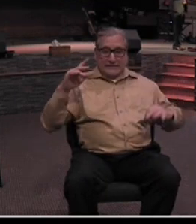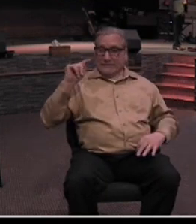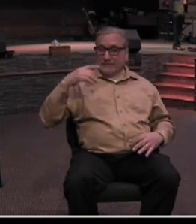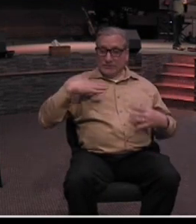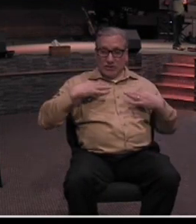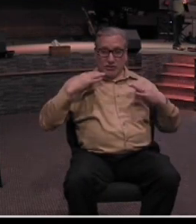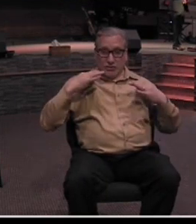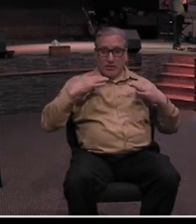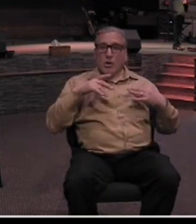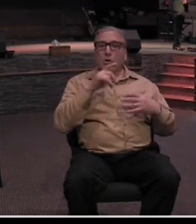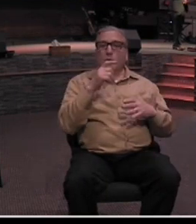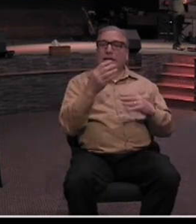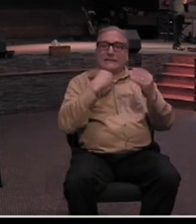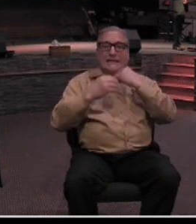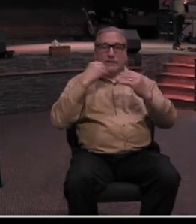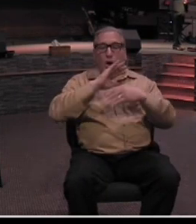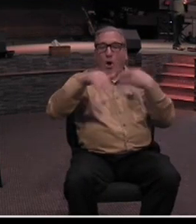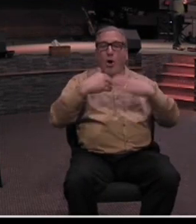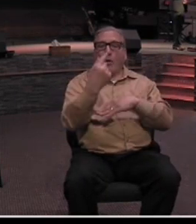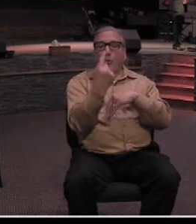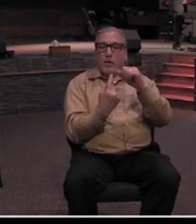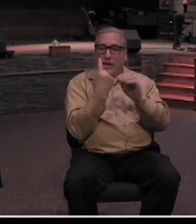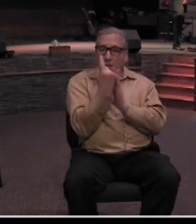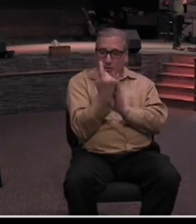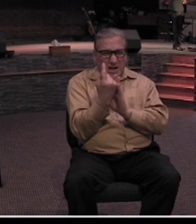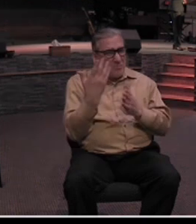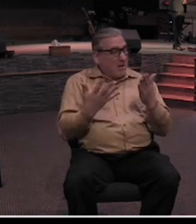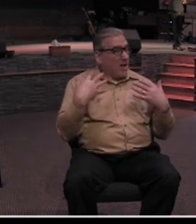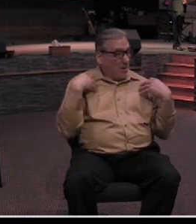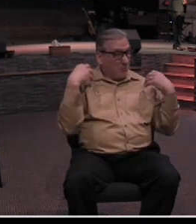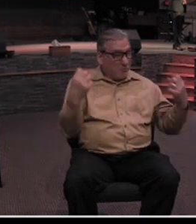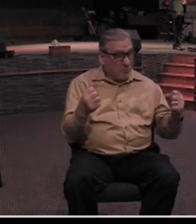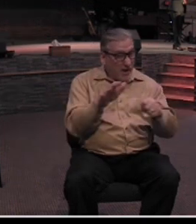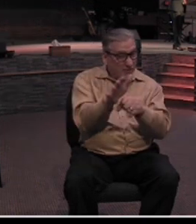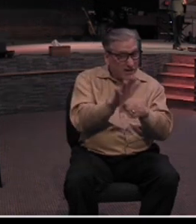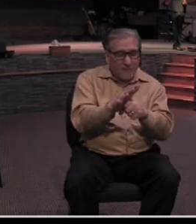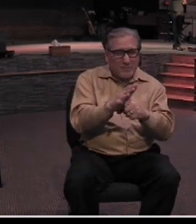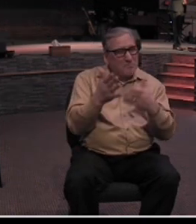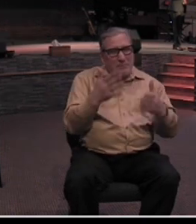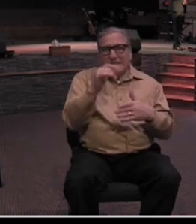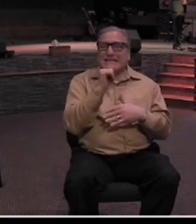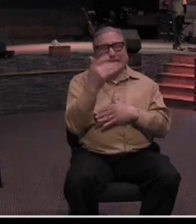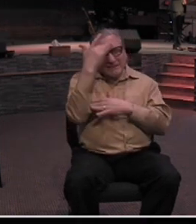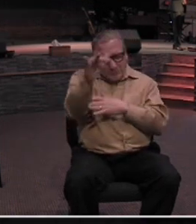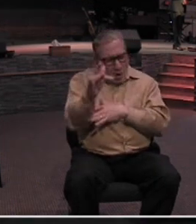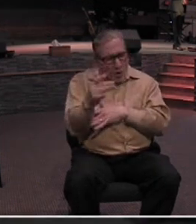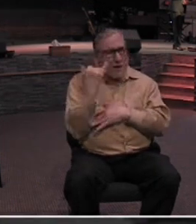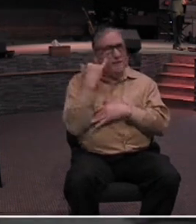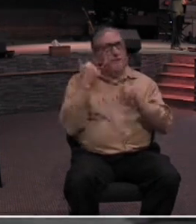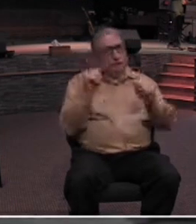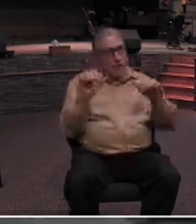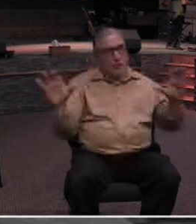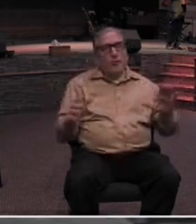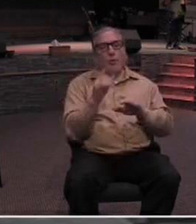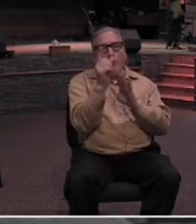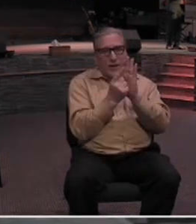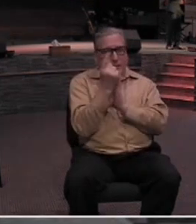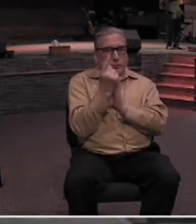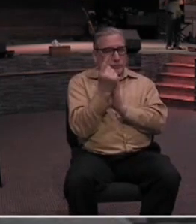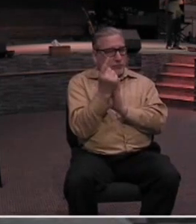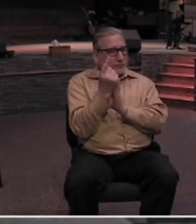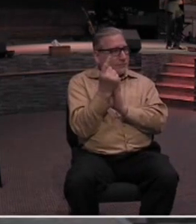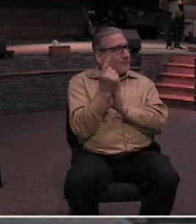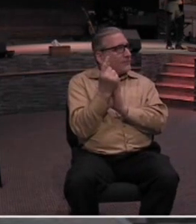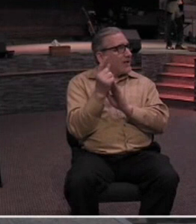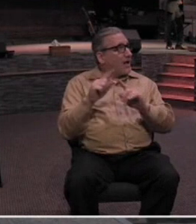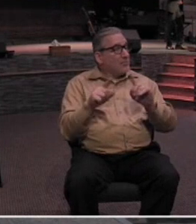all in 1 hour. Now, you might be brave enough, but you might not be bright enough if you try to do that in 1 hour.